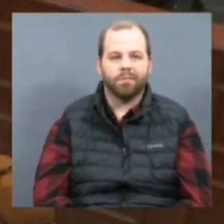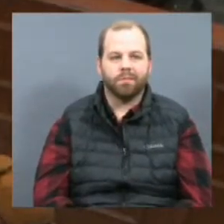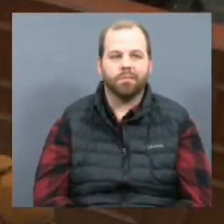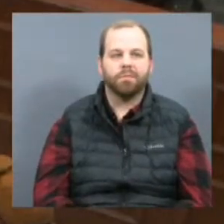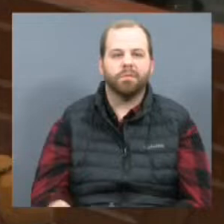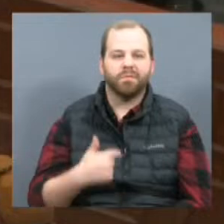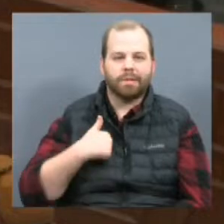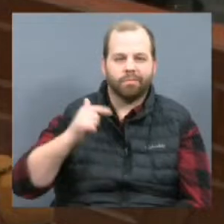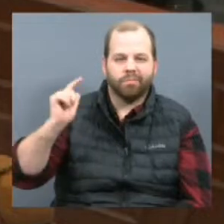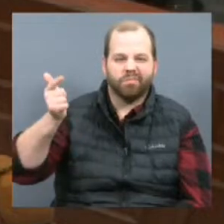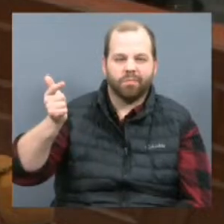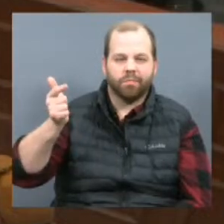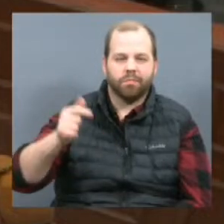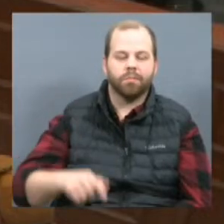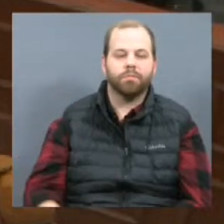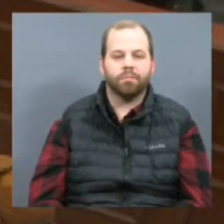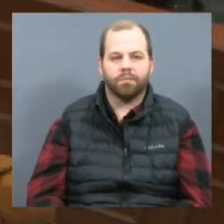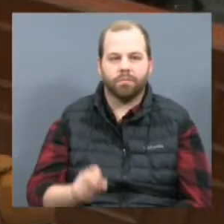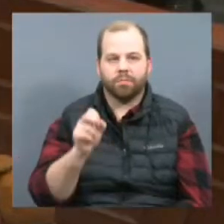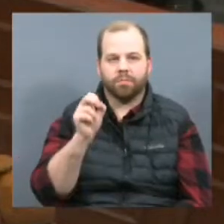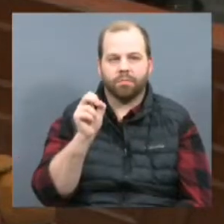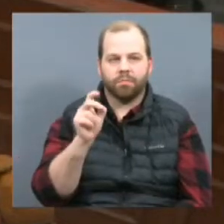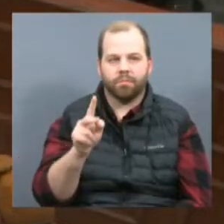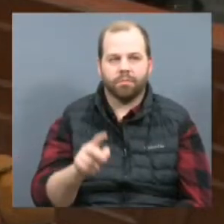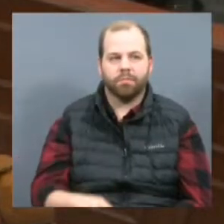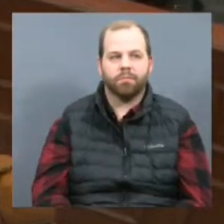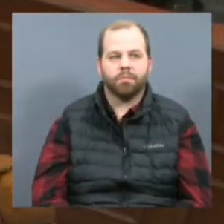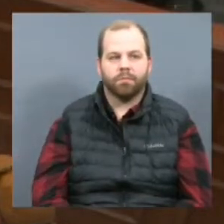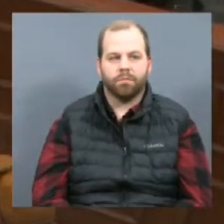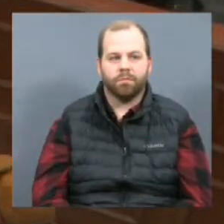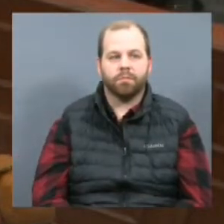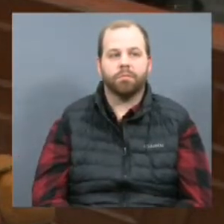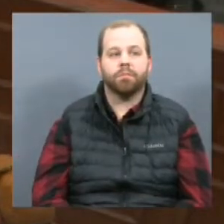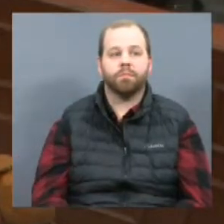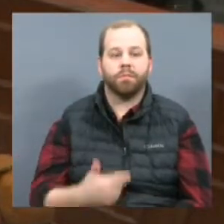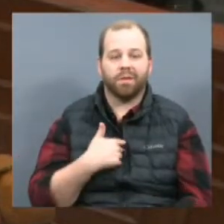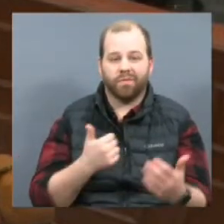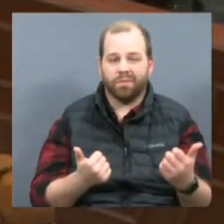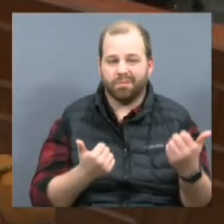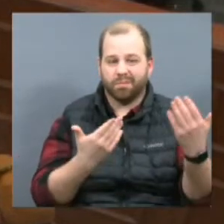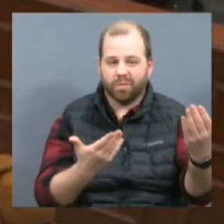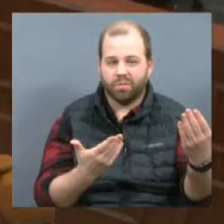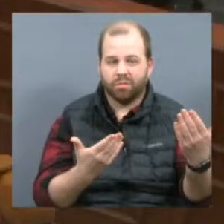Second that motion. All right. We have a motion on the table